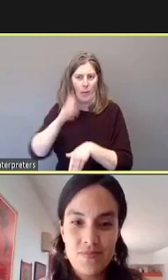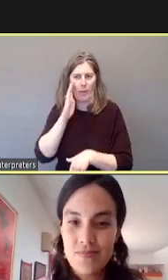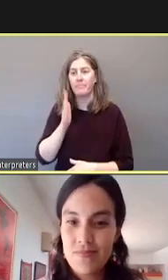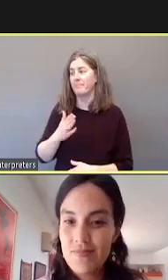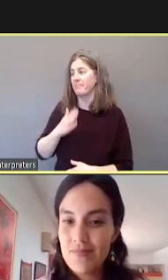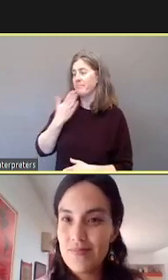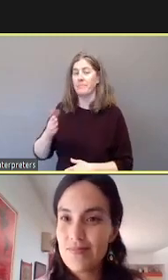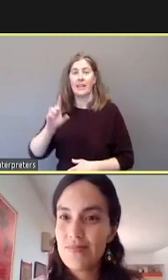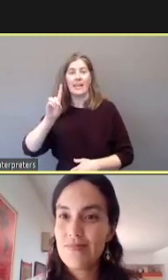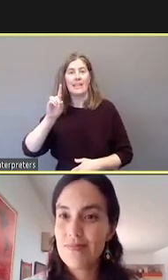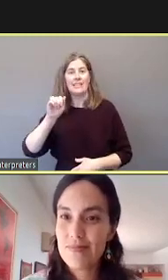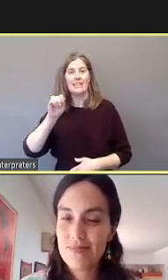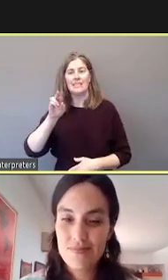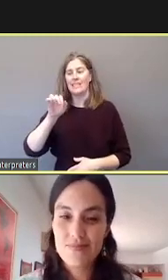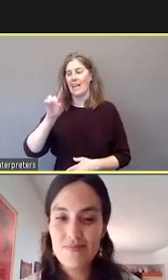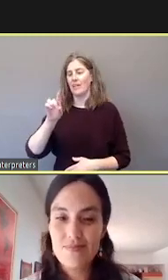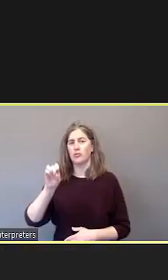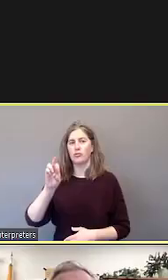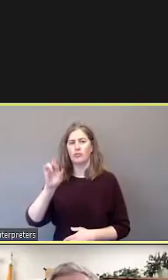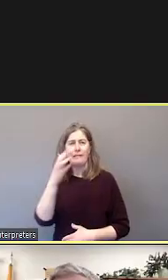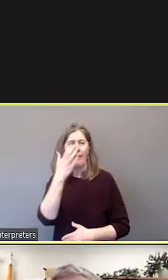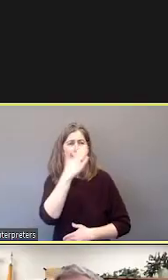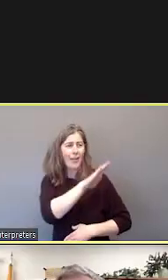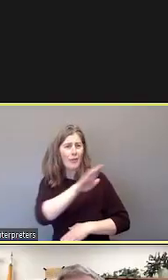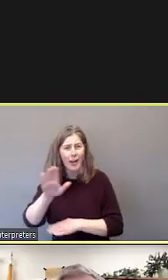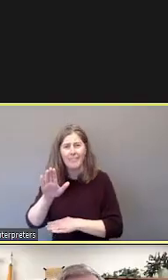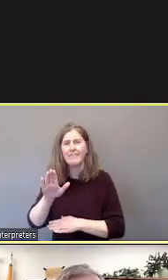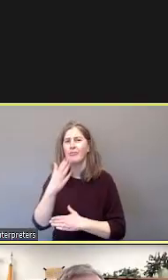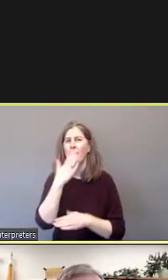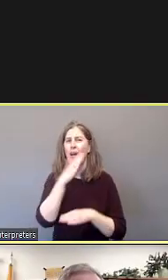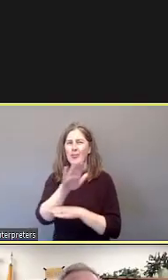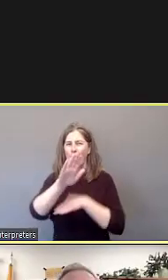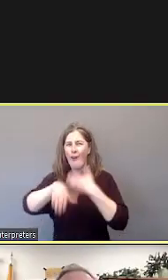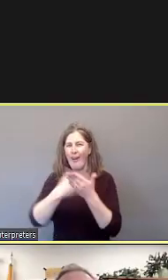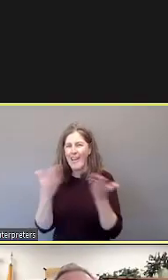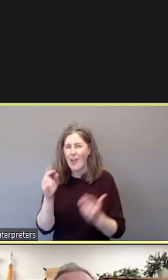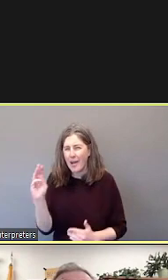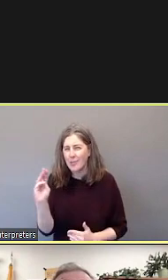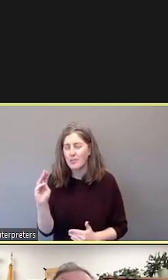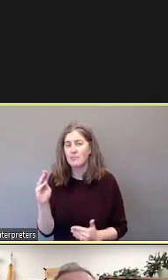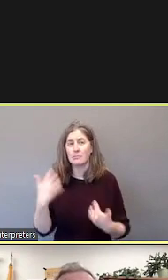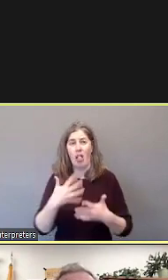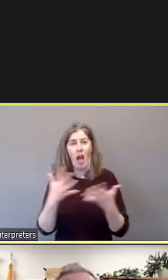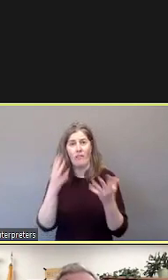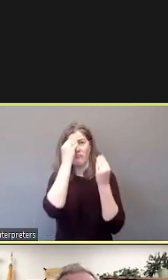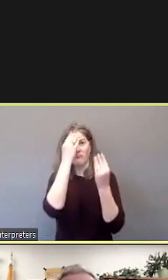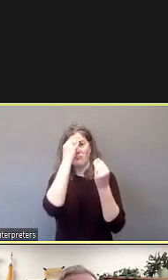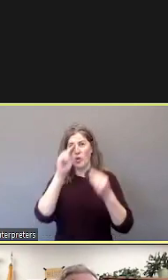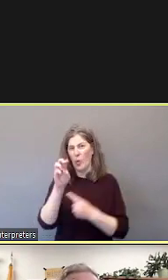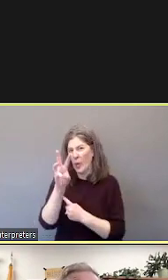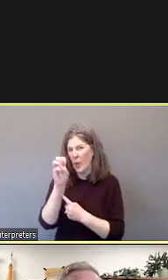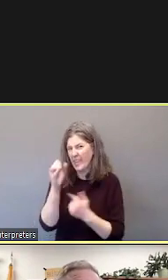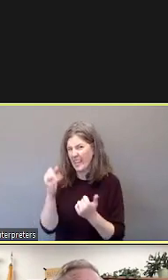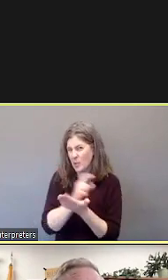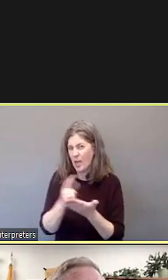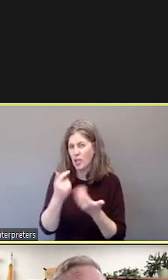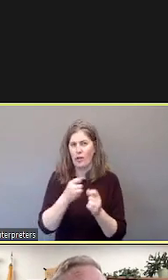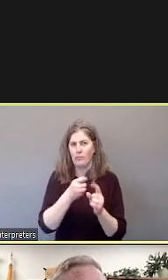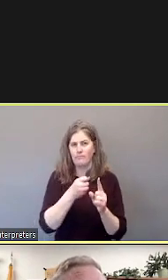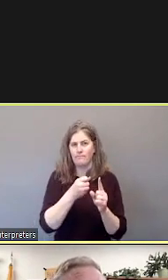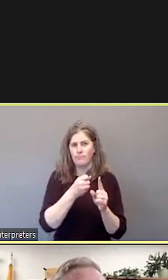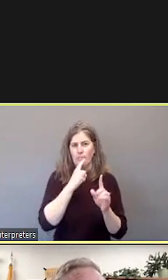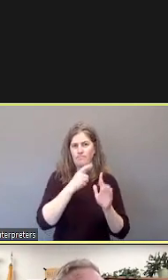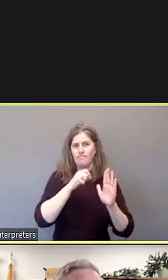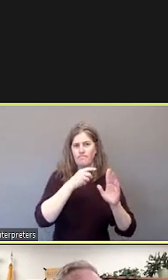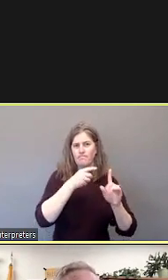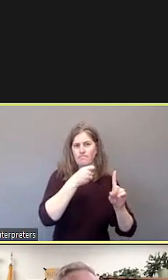Thank you, Alex. Good afternoon, everyone in New Mexico. Lots in the news this week, so we'll try to hit the high points.